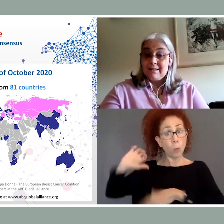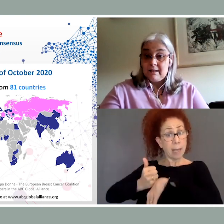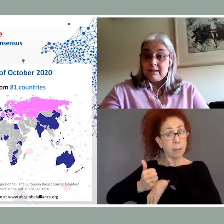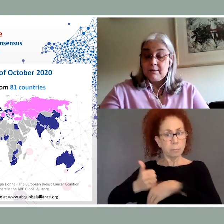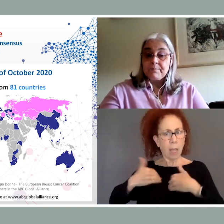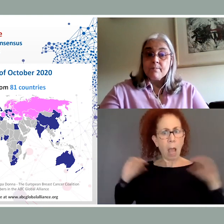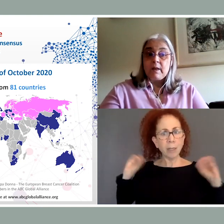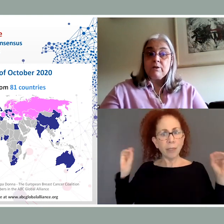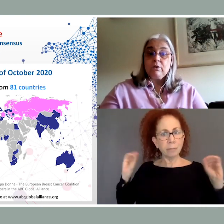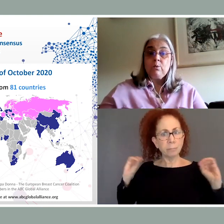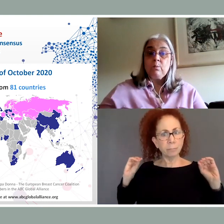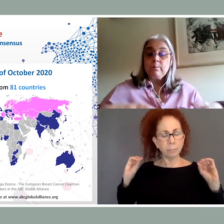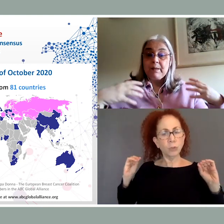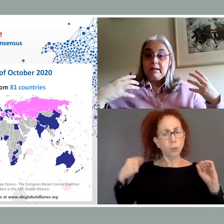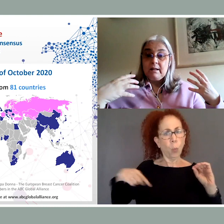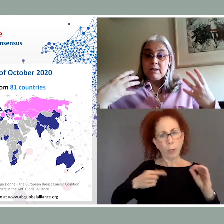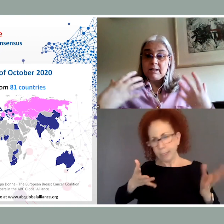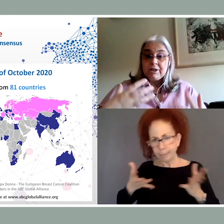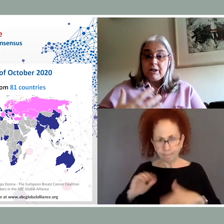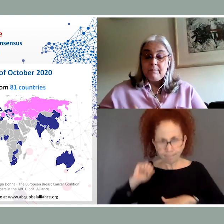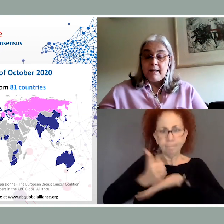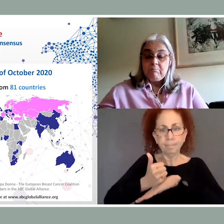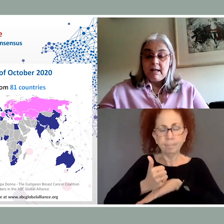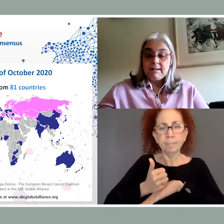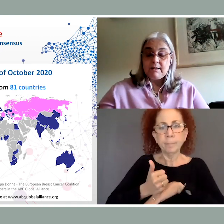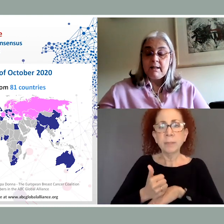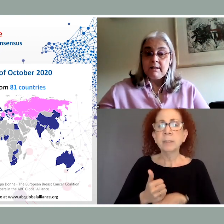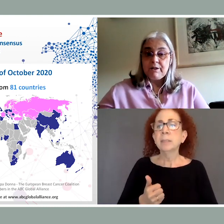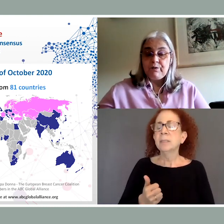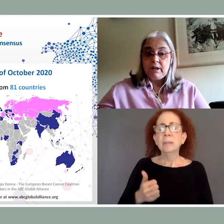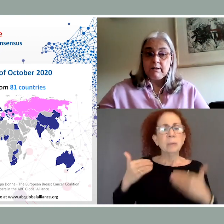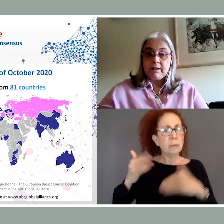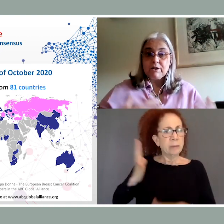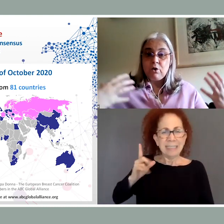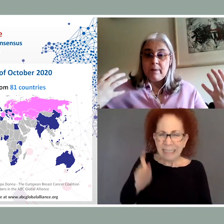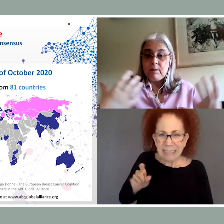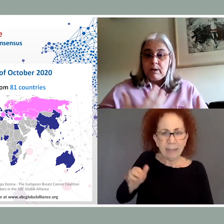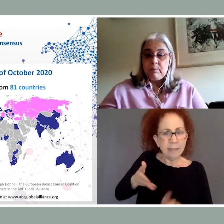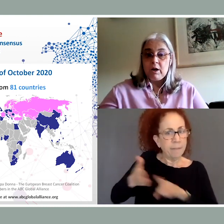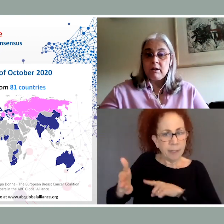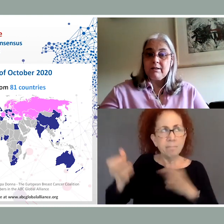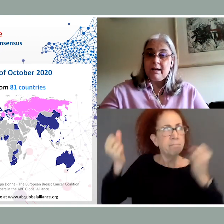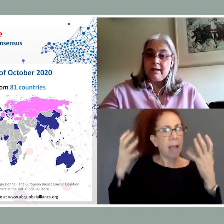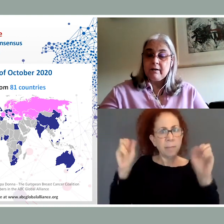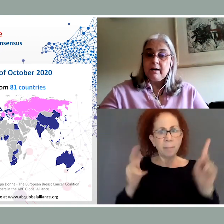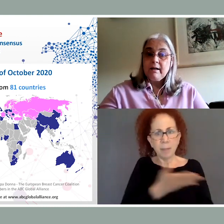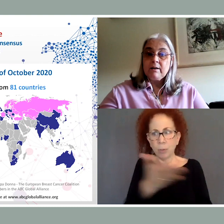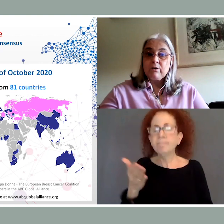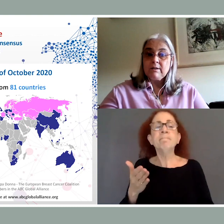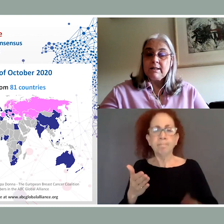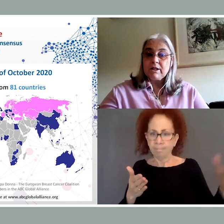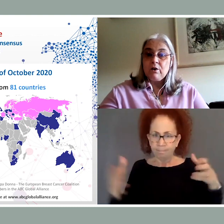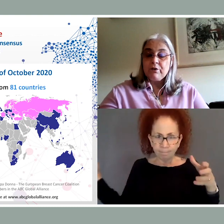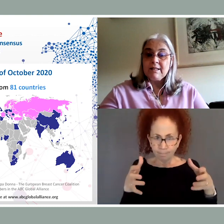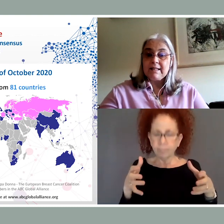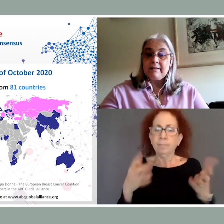not exist. And so there was such an immense need in this field that so many people got together